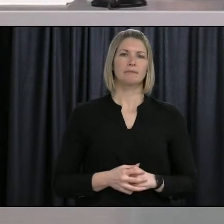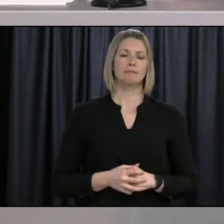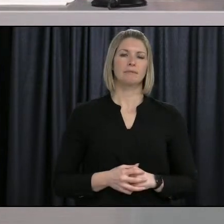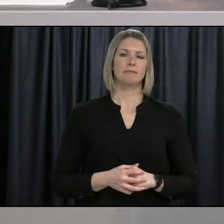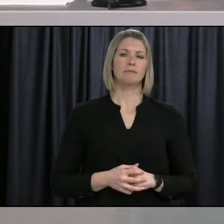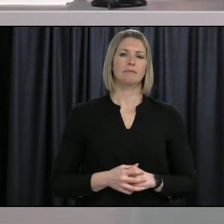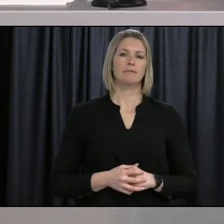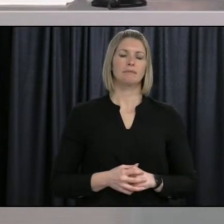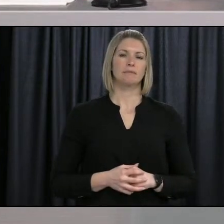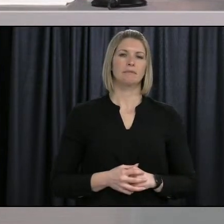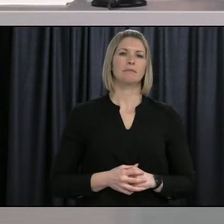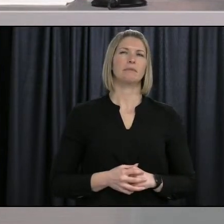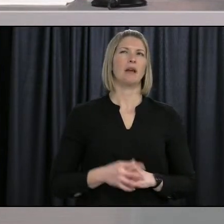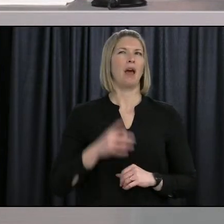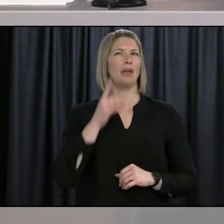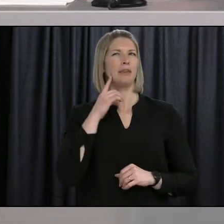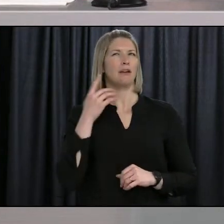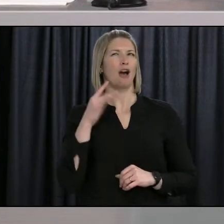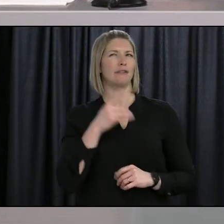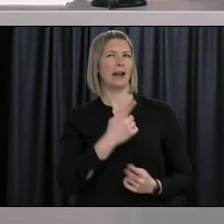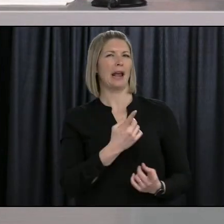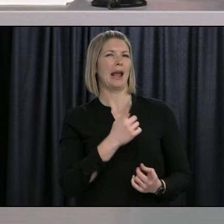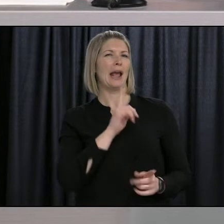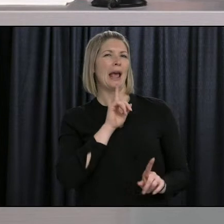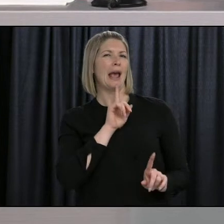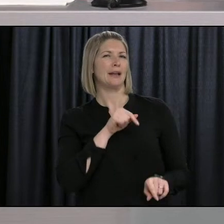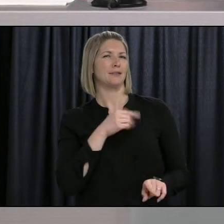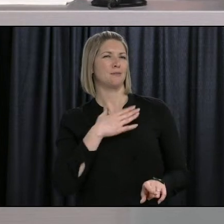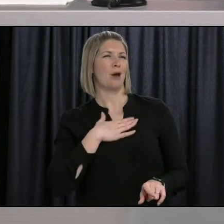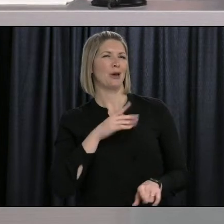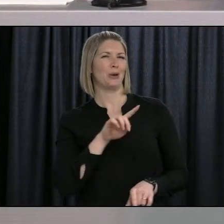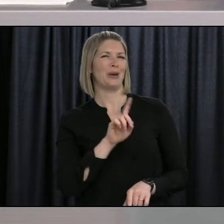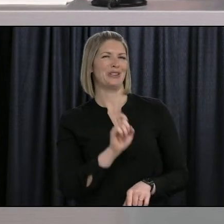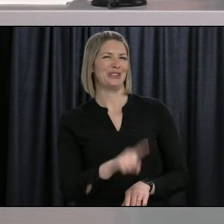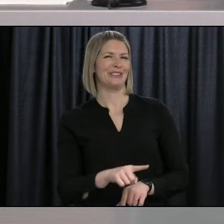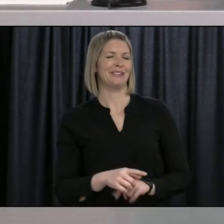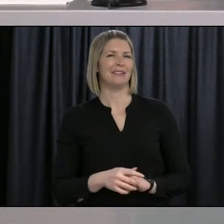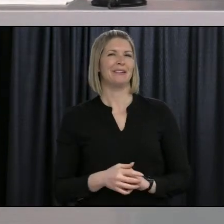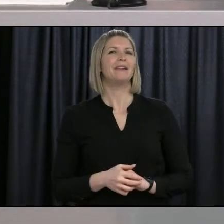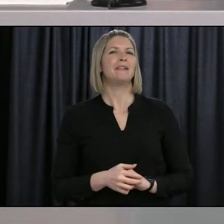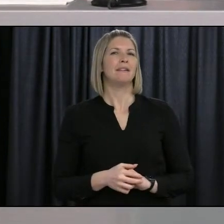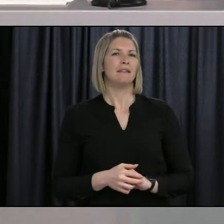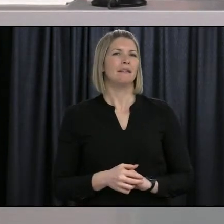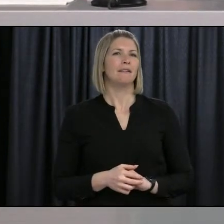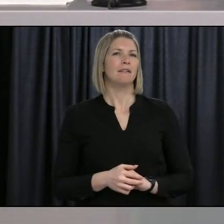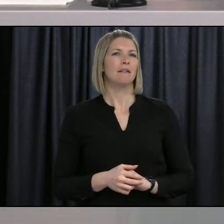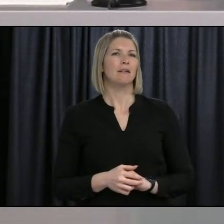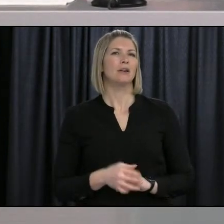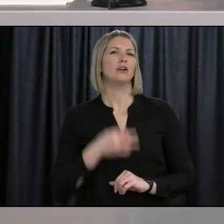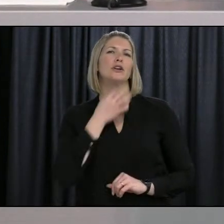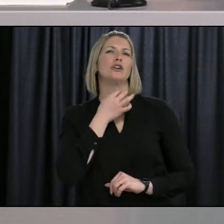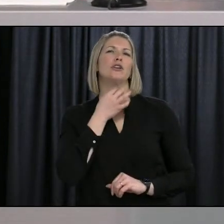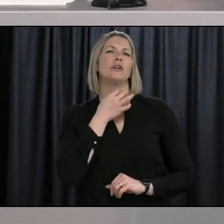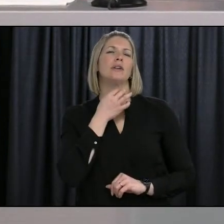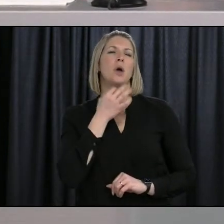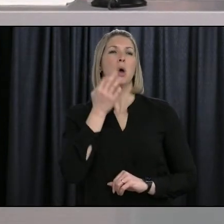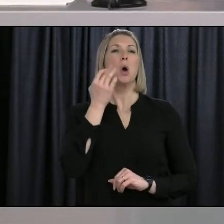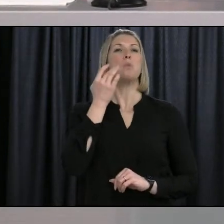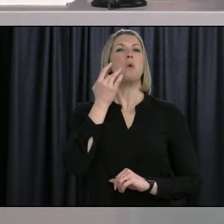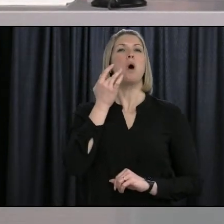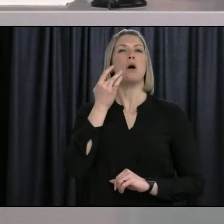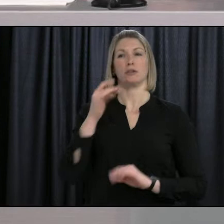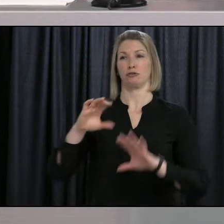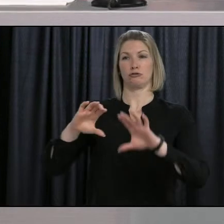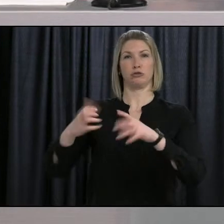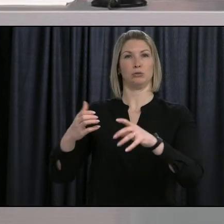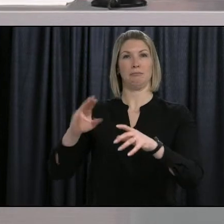You may have actually answered my question 2 seconds ago. I'm wondering what the rationale was for retesting students